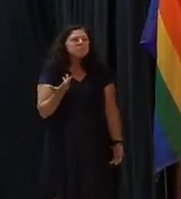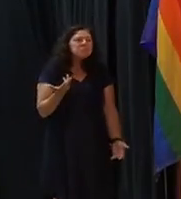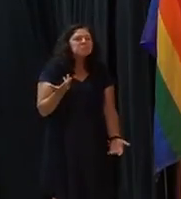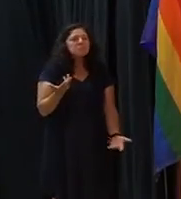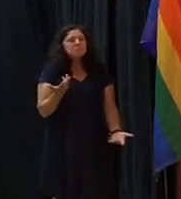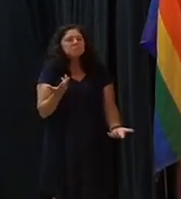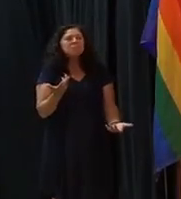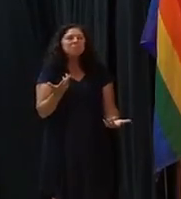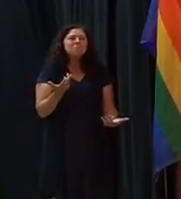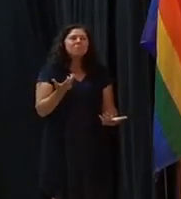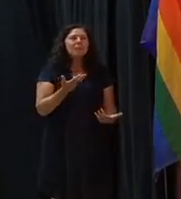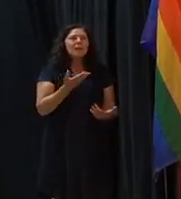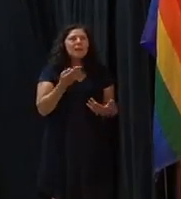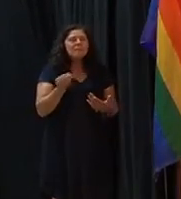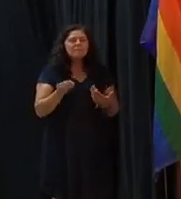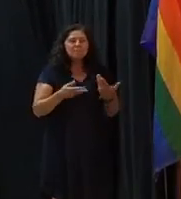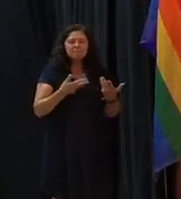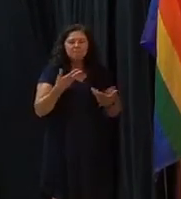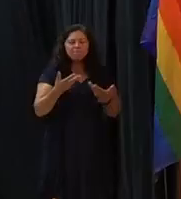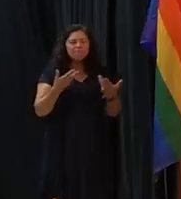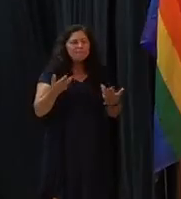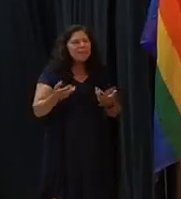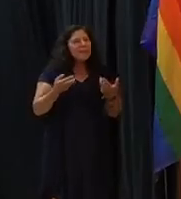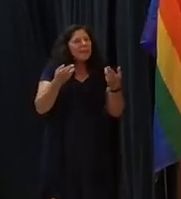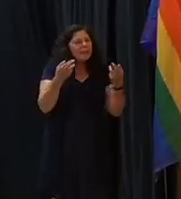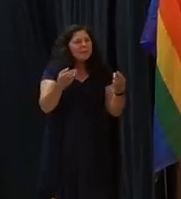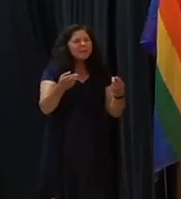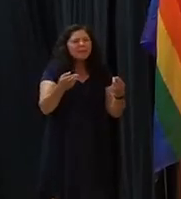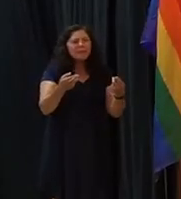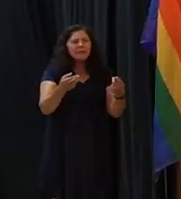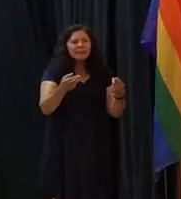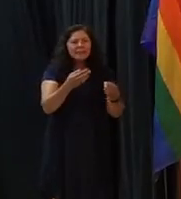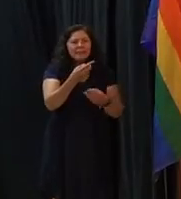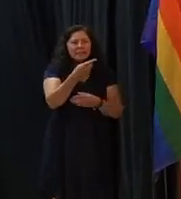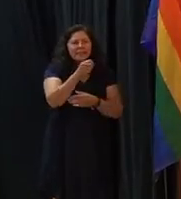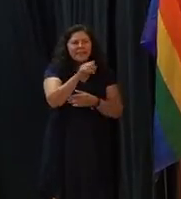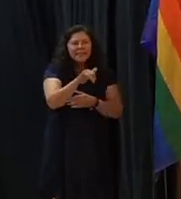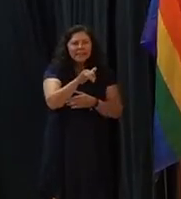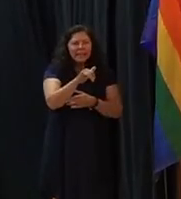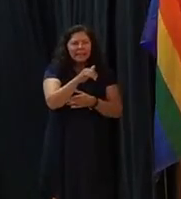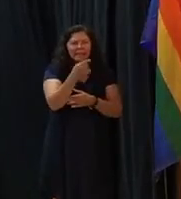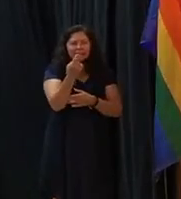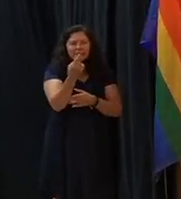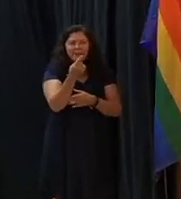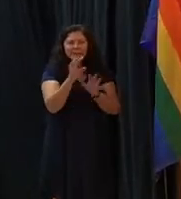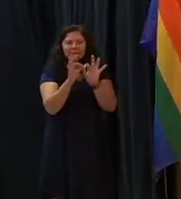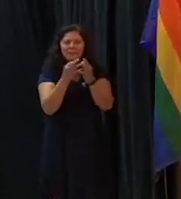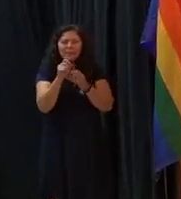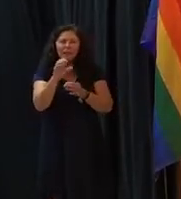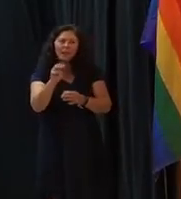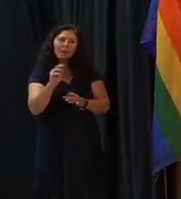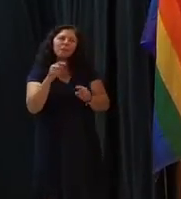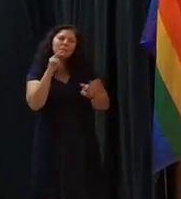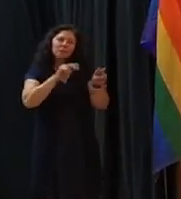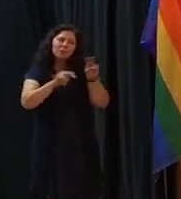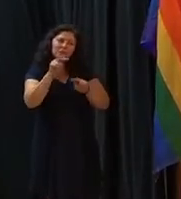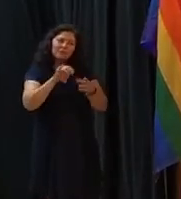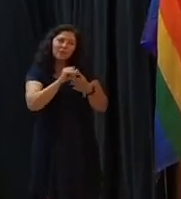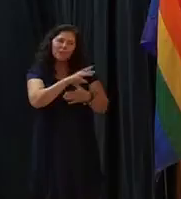And I would all recommend kcfamily.com. You should go and watch it.